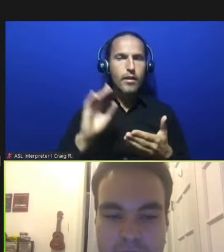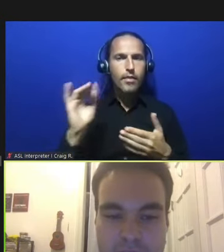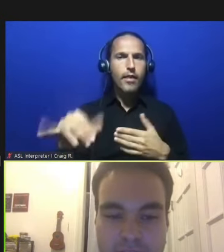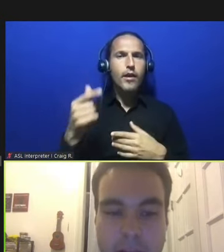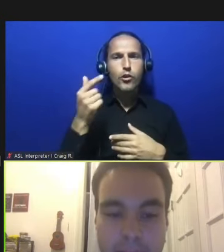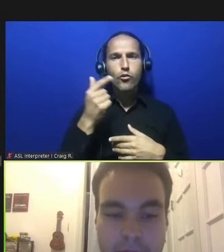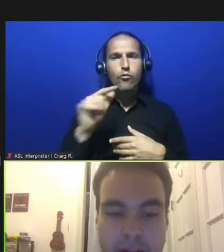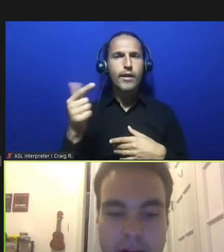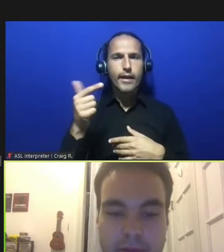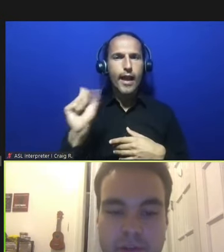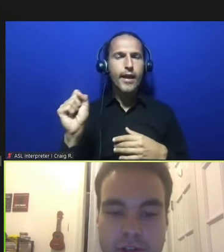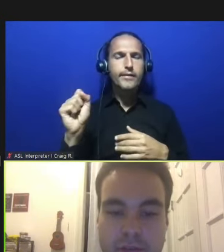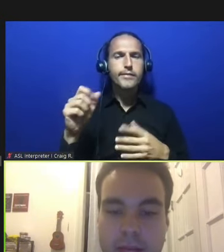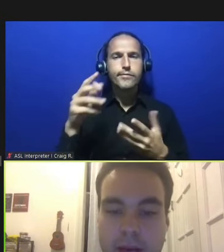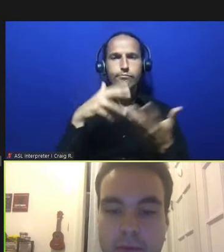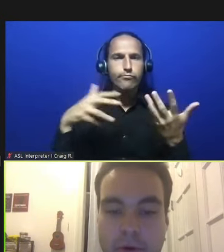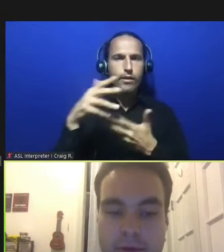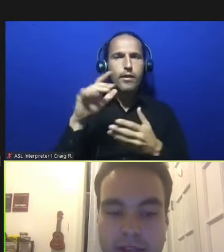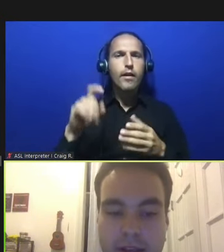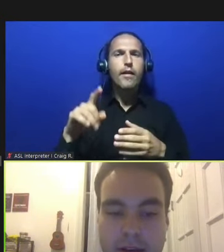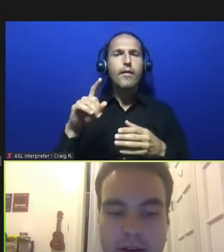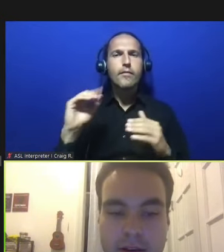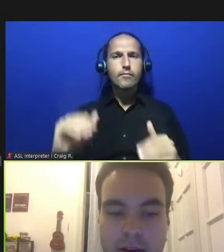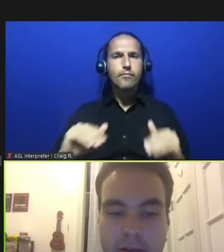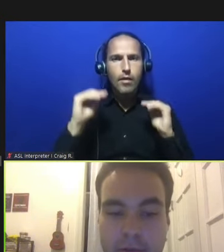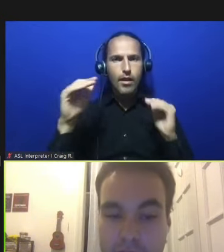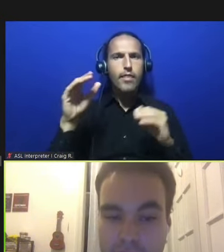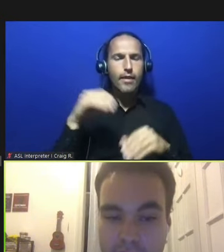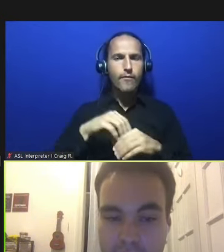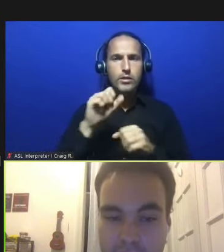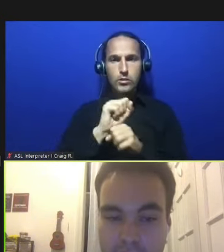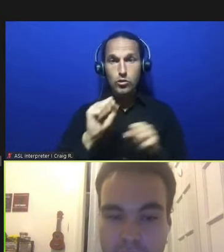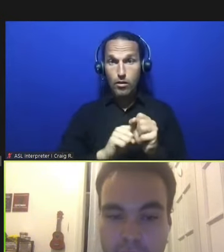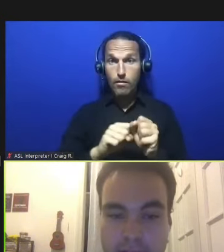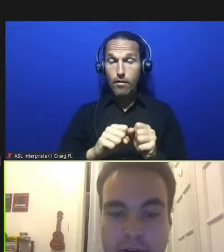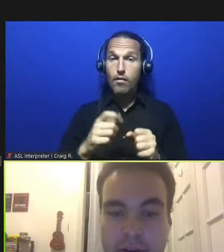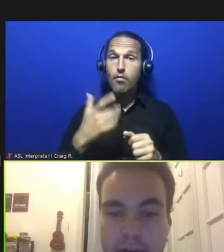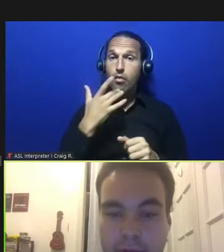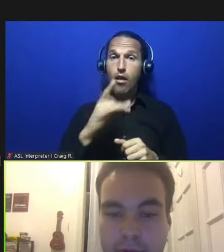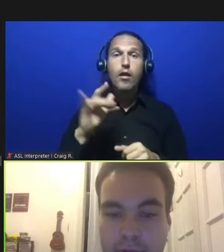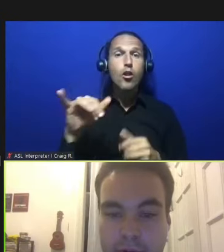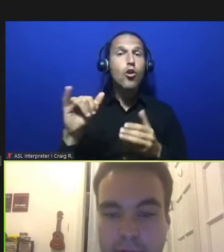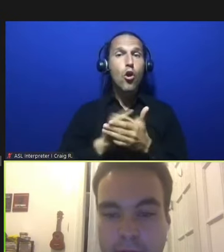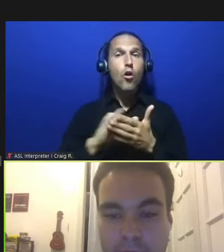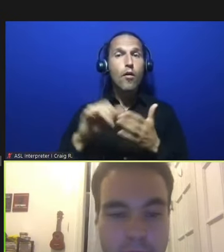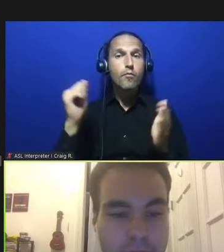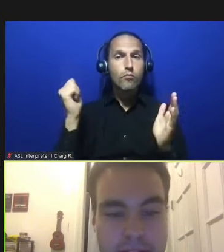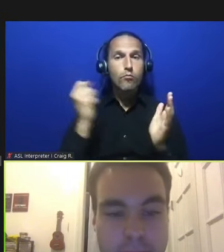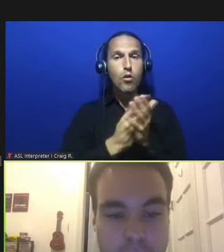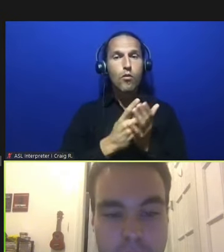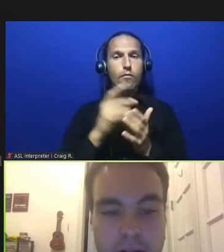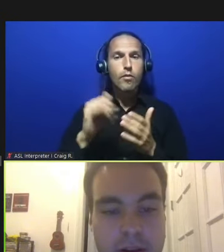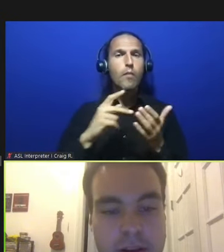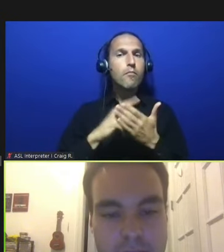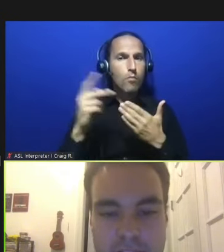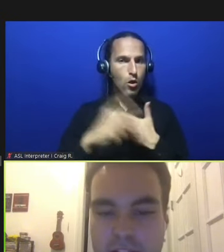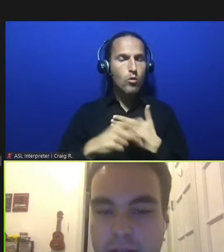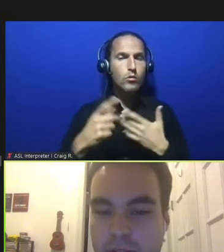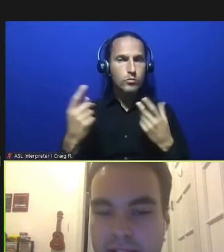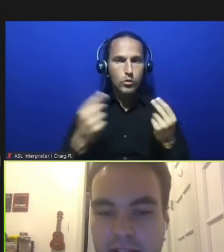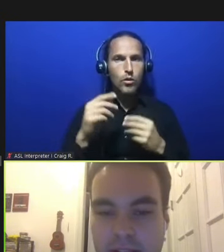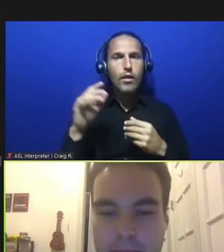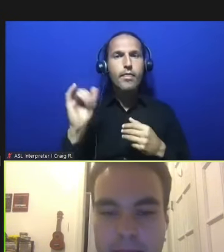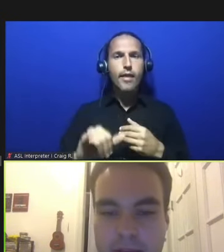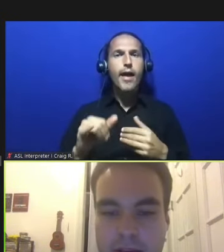gas emissions and upgrade our infrastructure to become more resilient. Fortunately, New York has already approved a program that will do all of this and more.